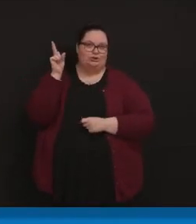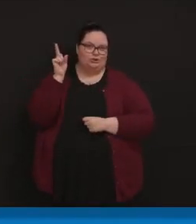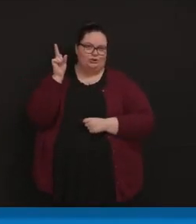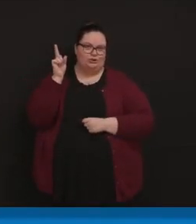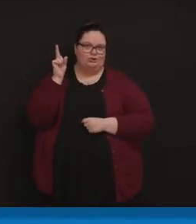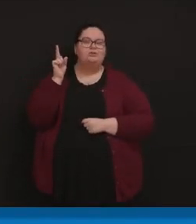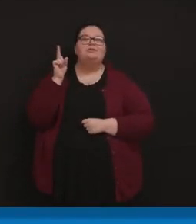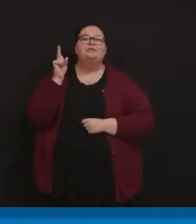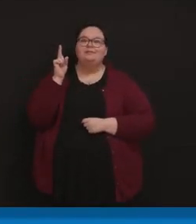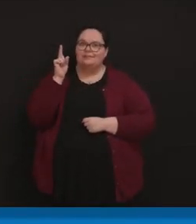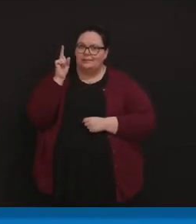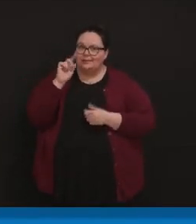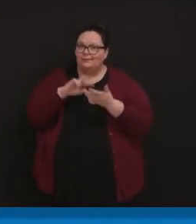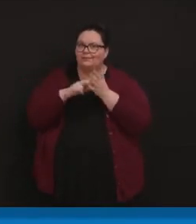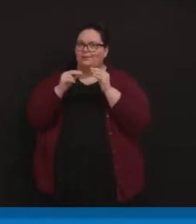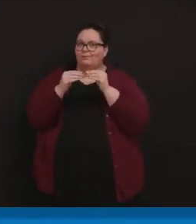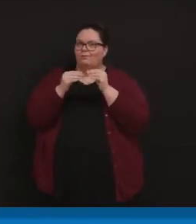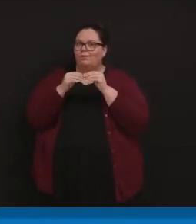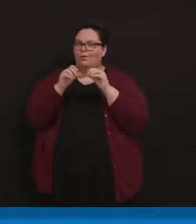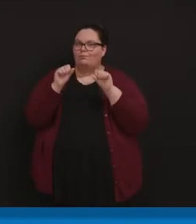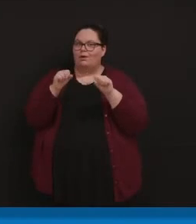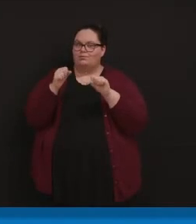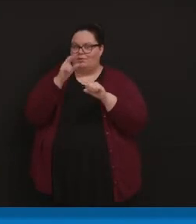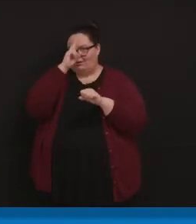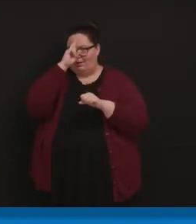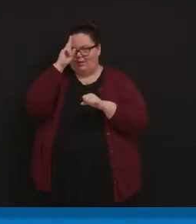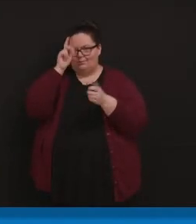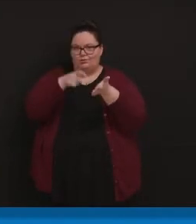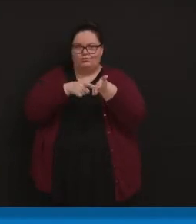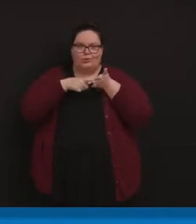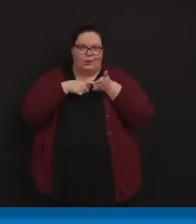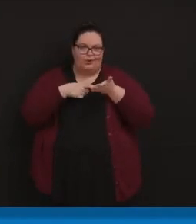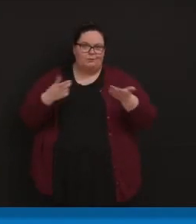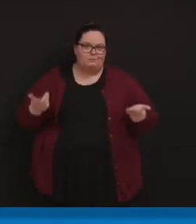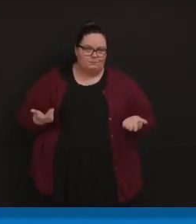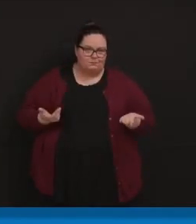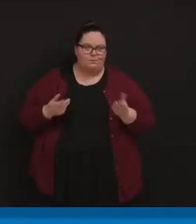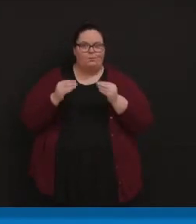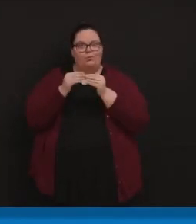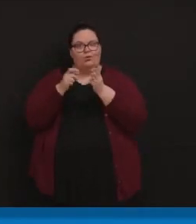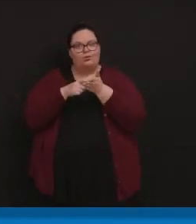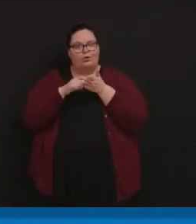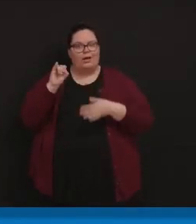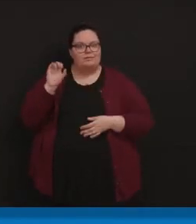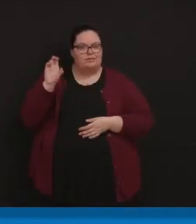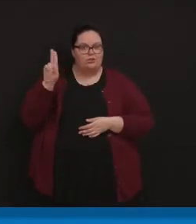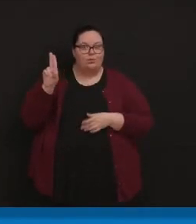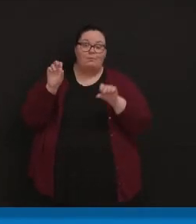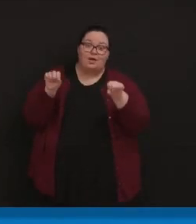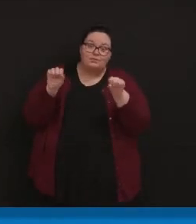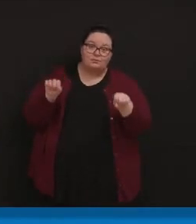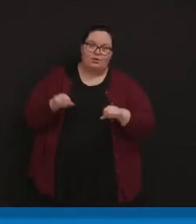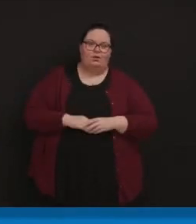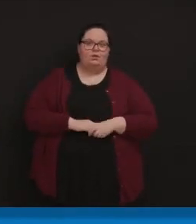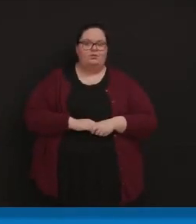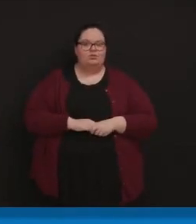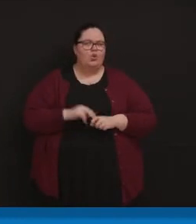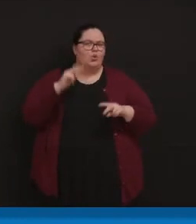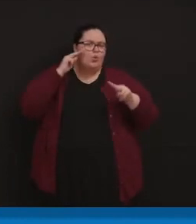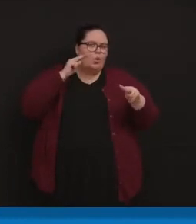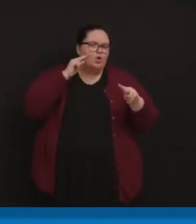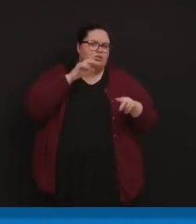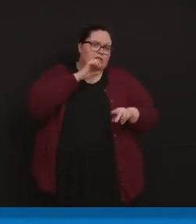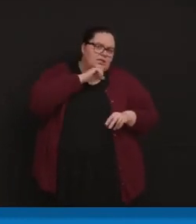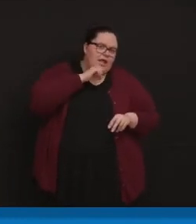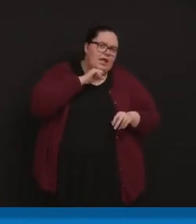so that would then drive the numbers up in terms of people that would need hospitalization and ICU admissions. So we're keeping an eye on